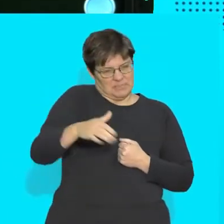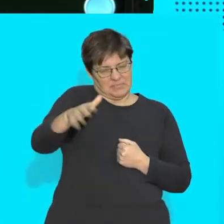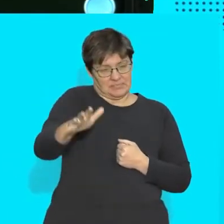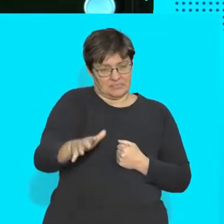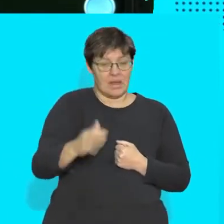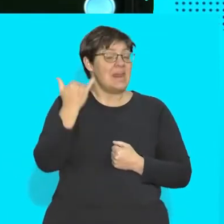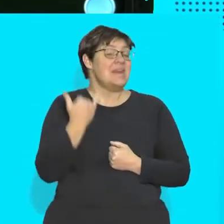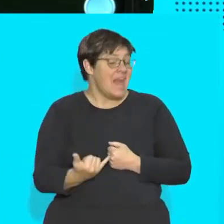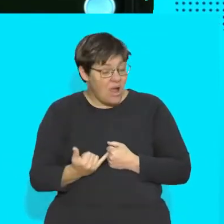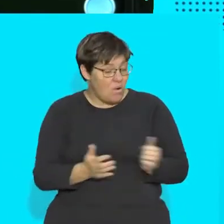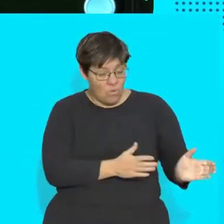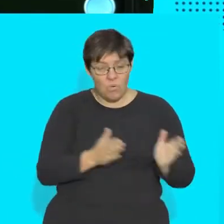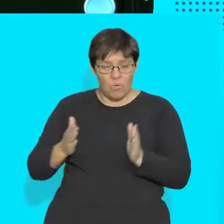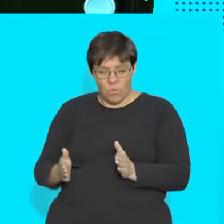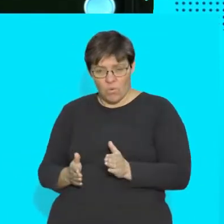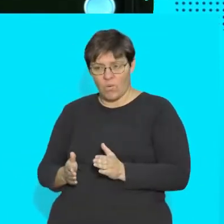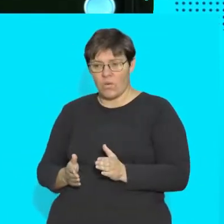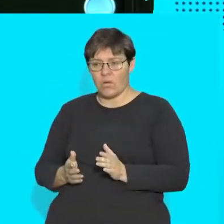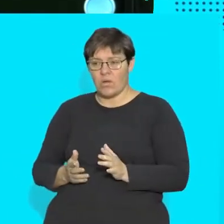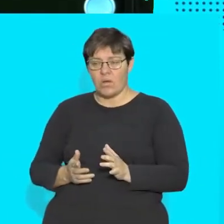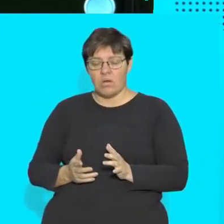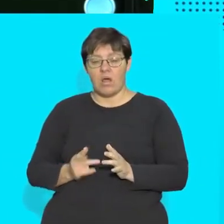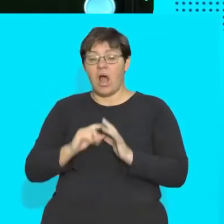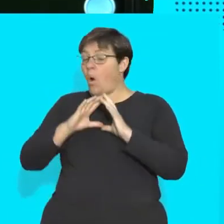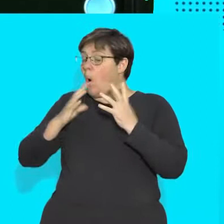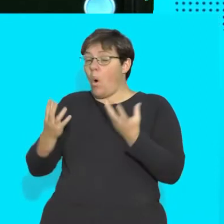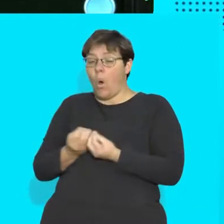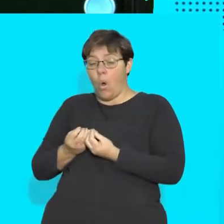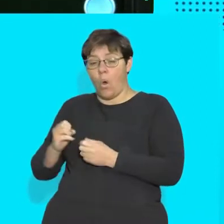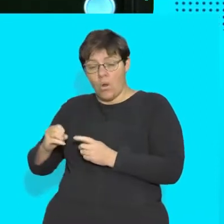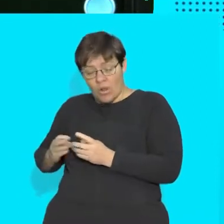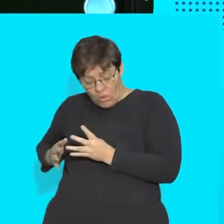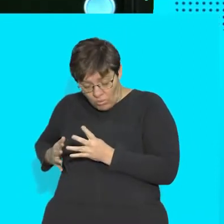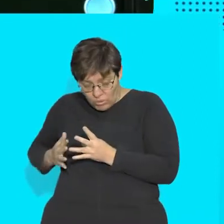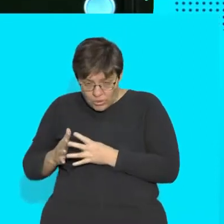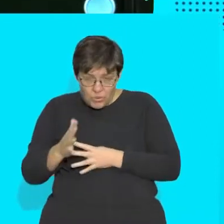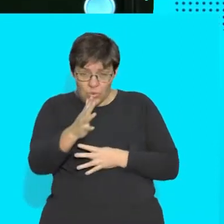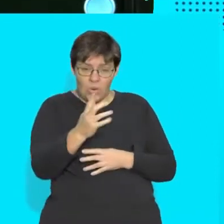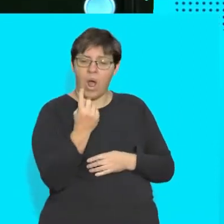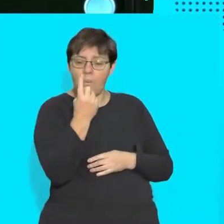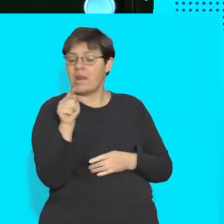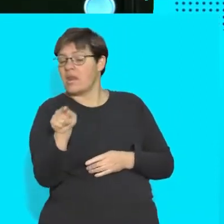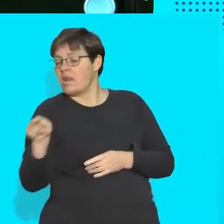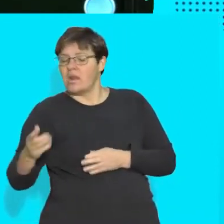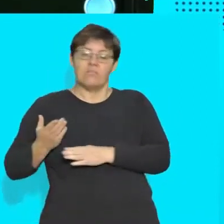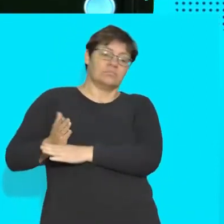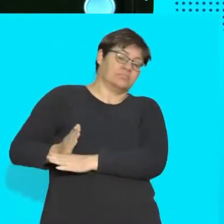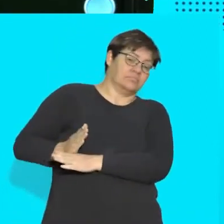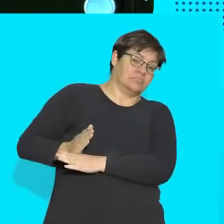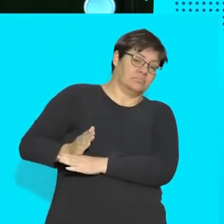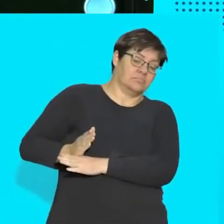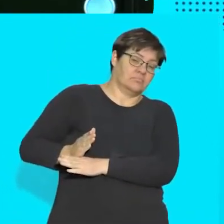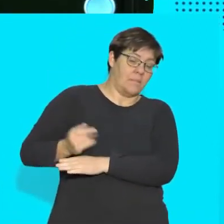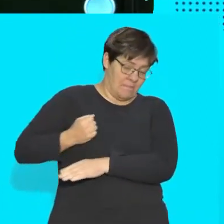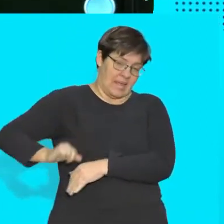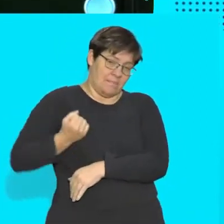time the atoms go, I'm going to let all the light pass through me except certain ones. I'm going to keep